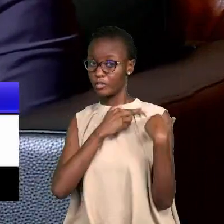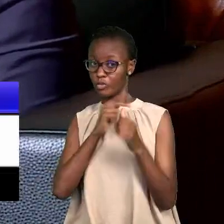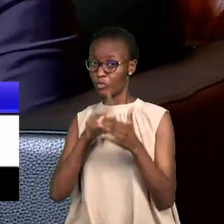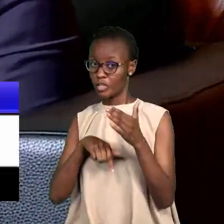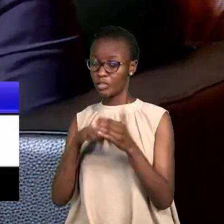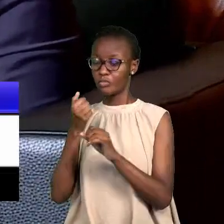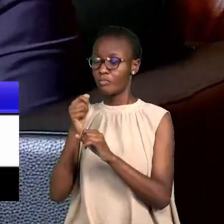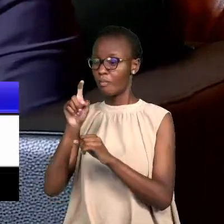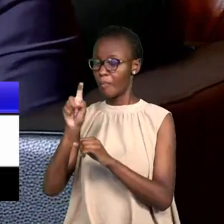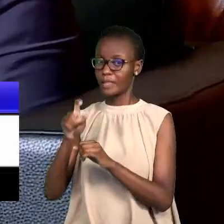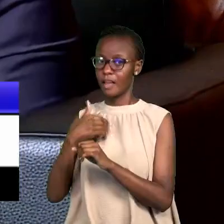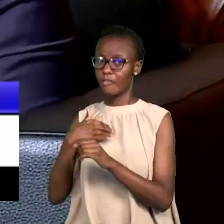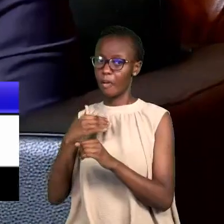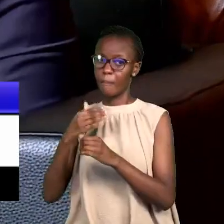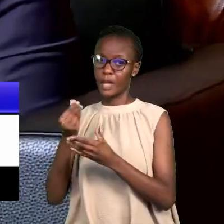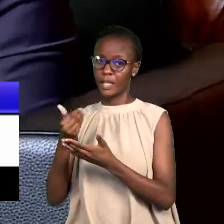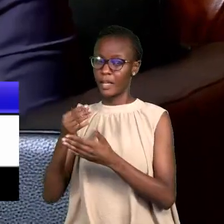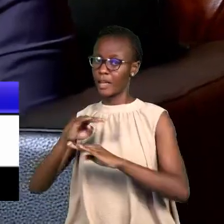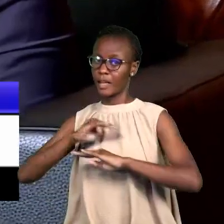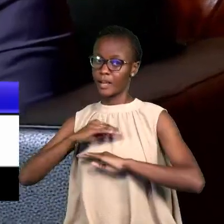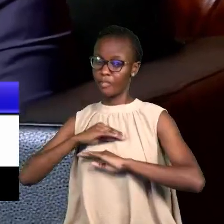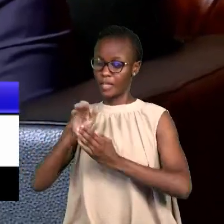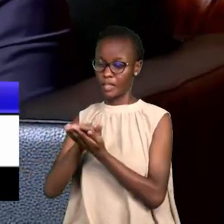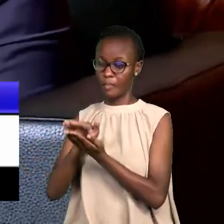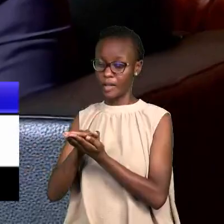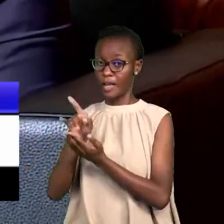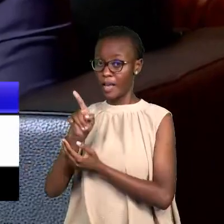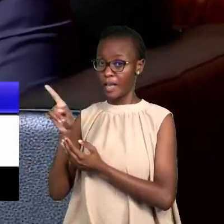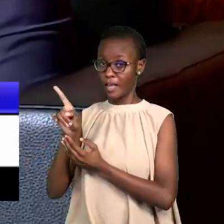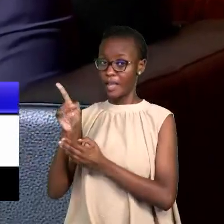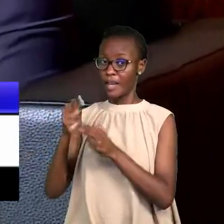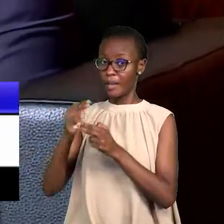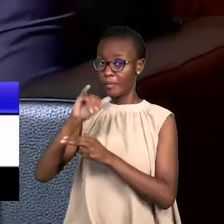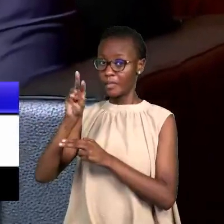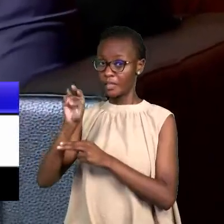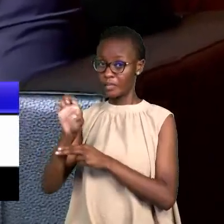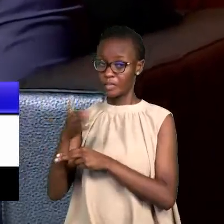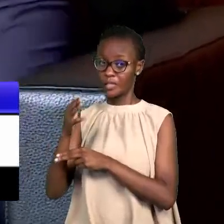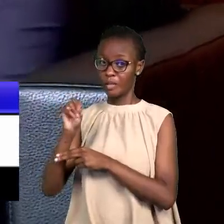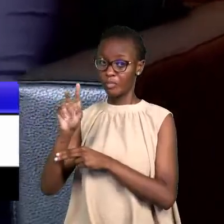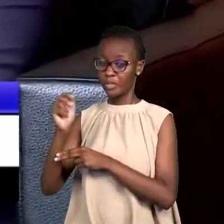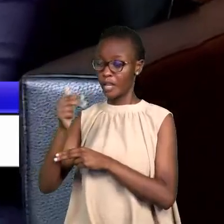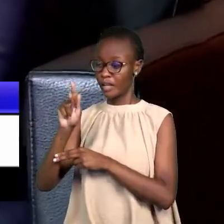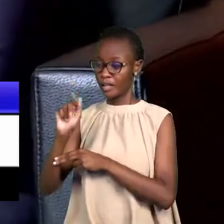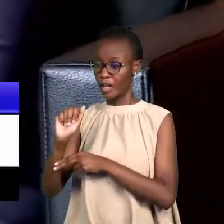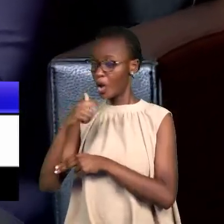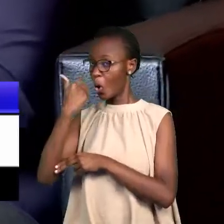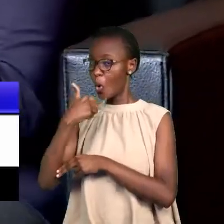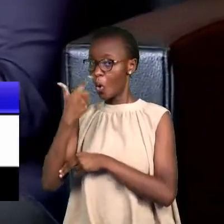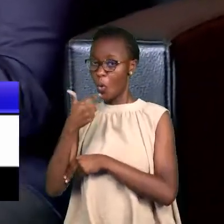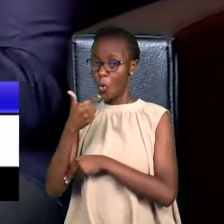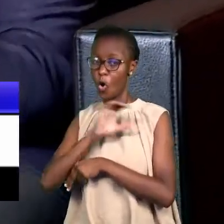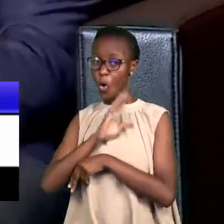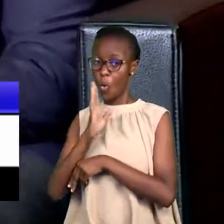bank. Our CEO this week is Mr. James Muthaka, the founder and director of Kips Technical College. Mr. Muthaka, thank you for